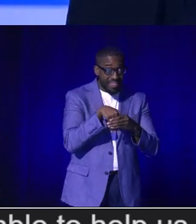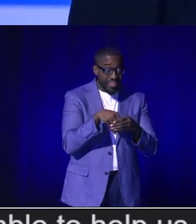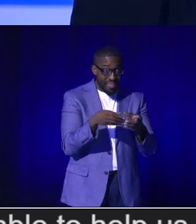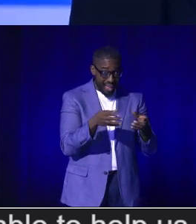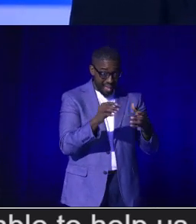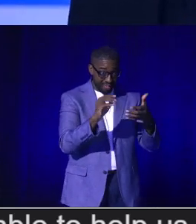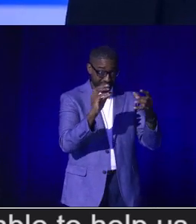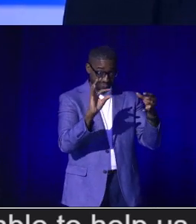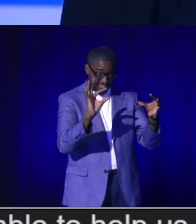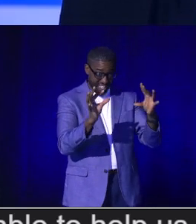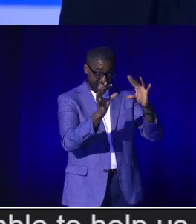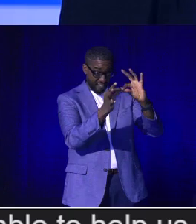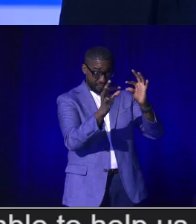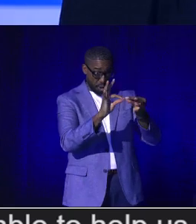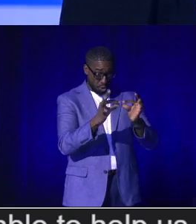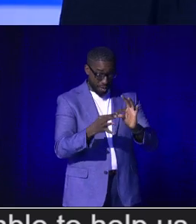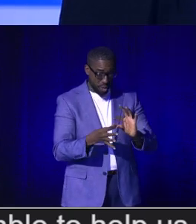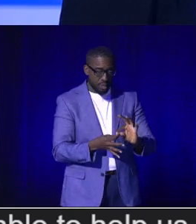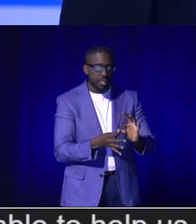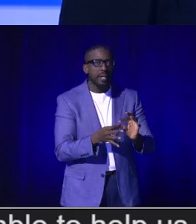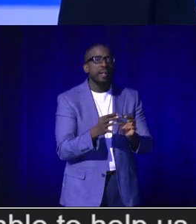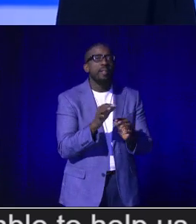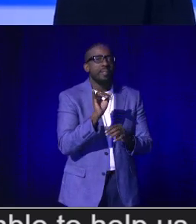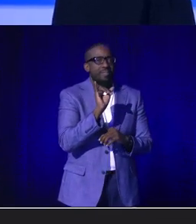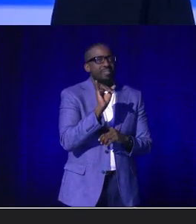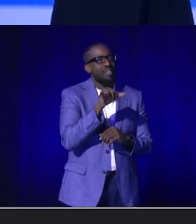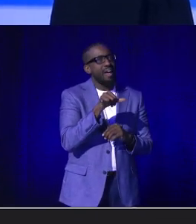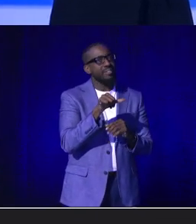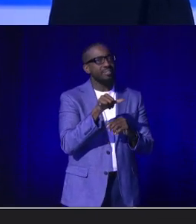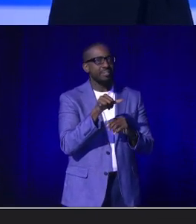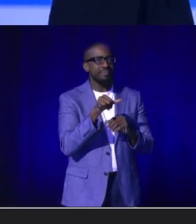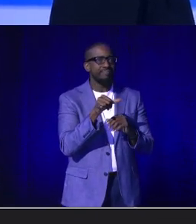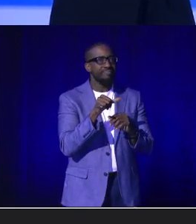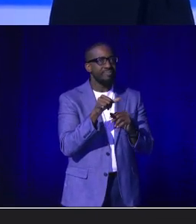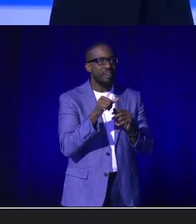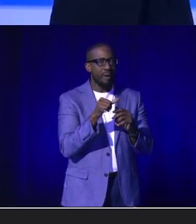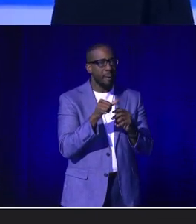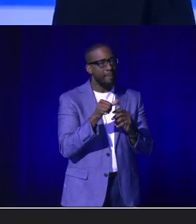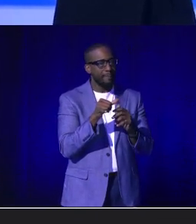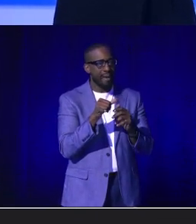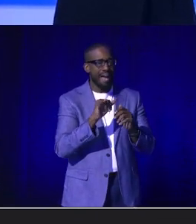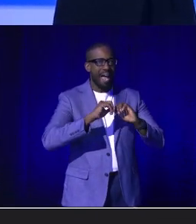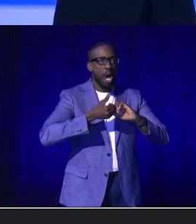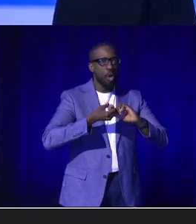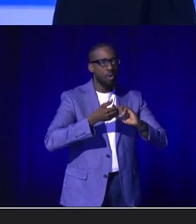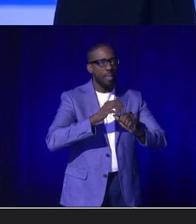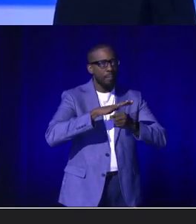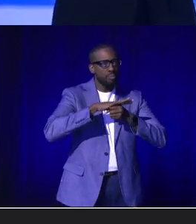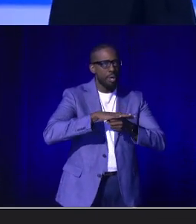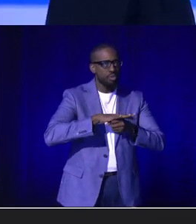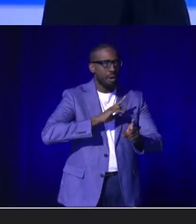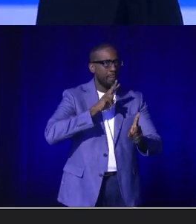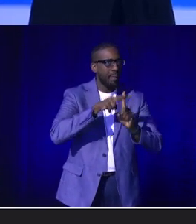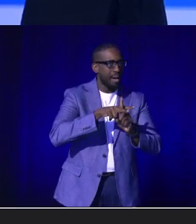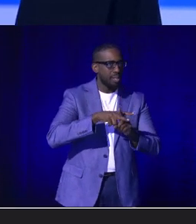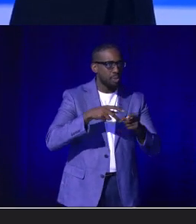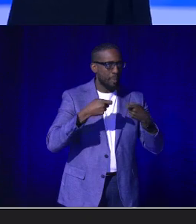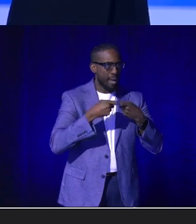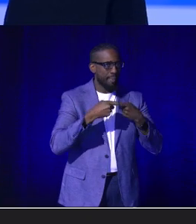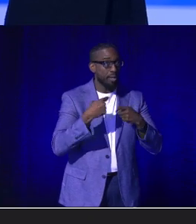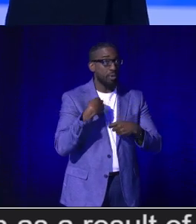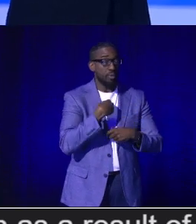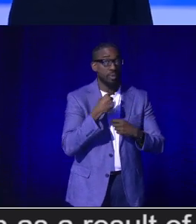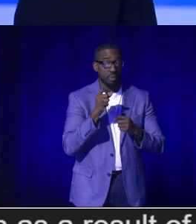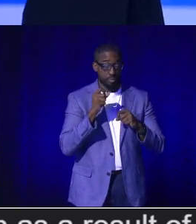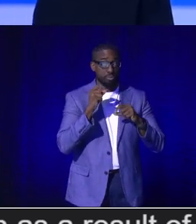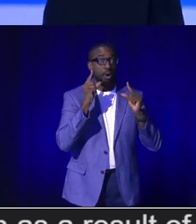as a result of the wave spring and sort of pressure applied to the battery. And so we were surprised to learn that we